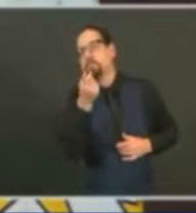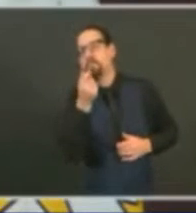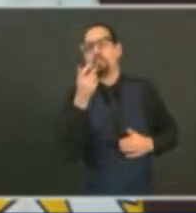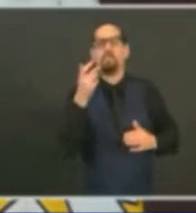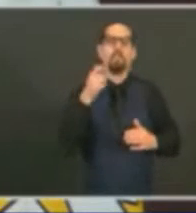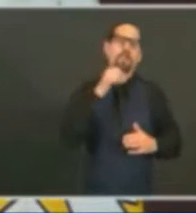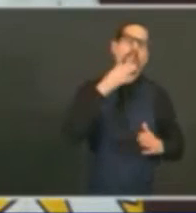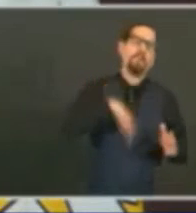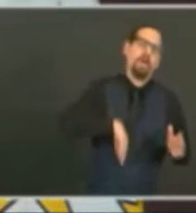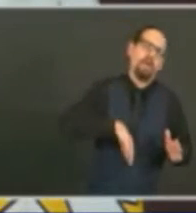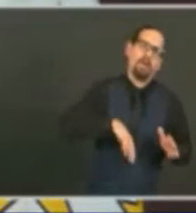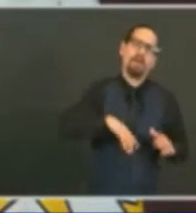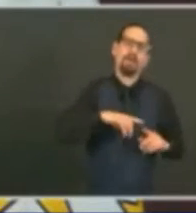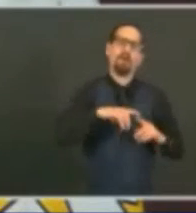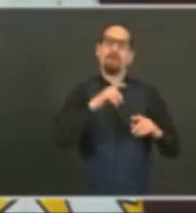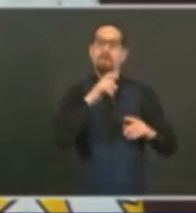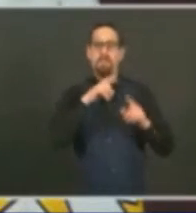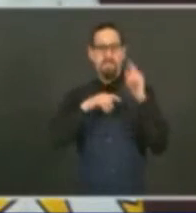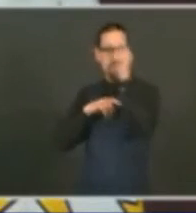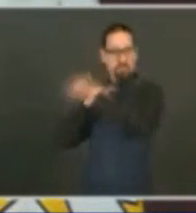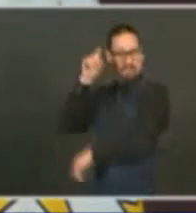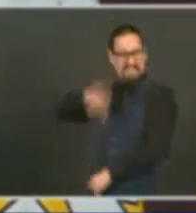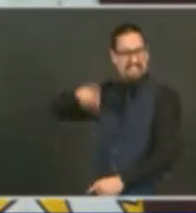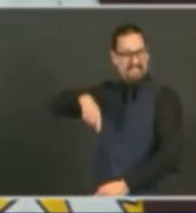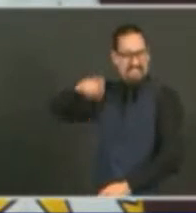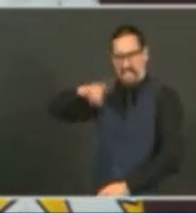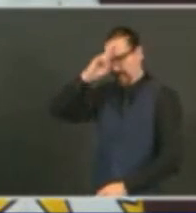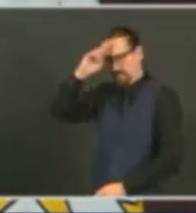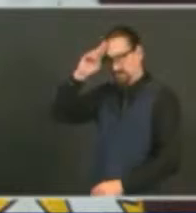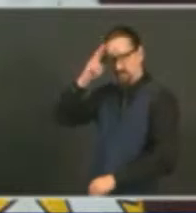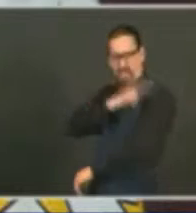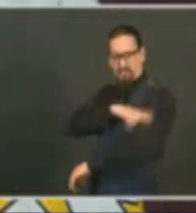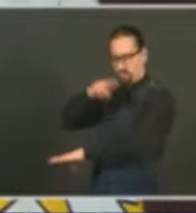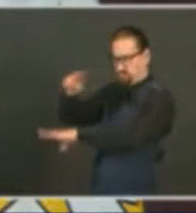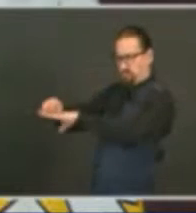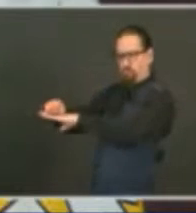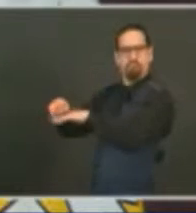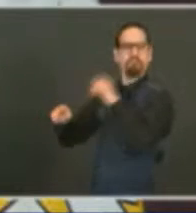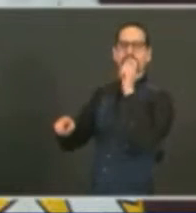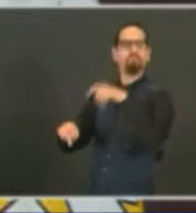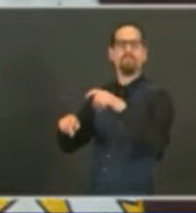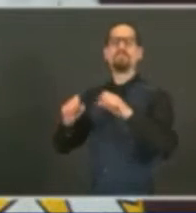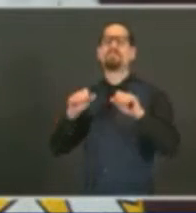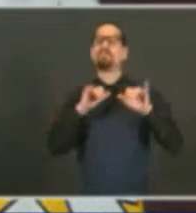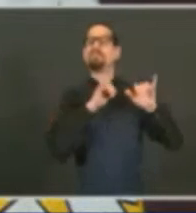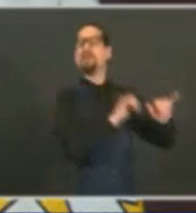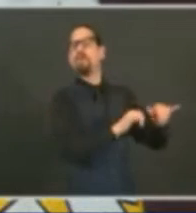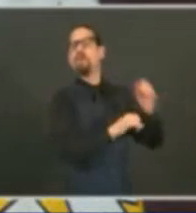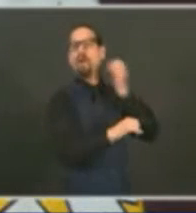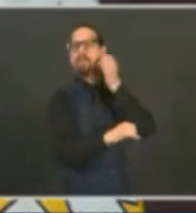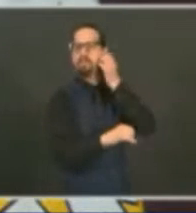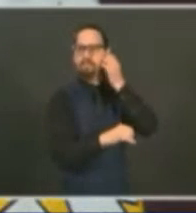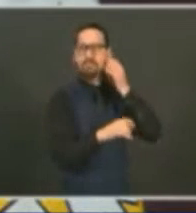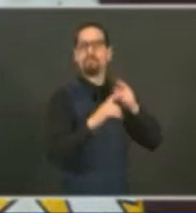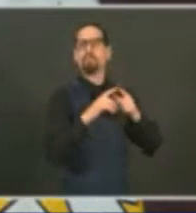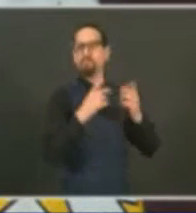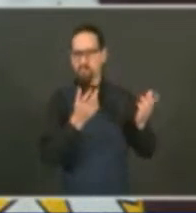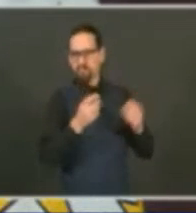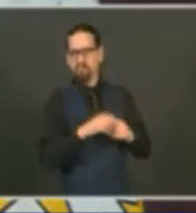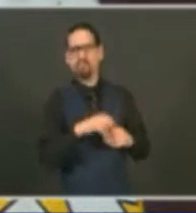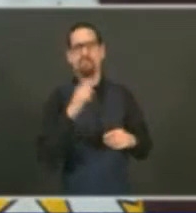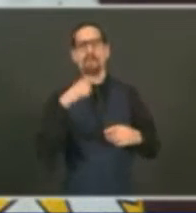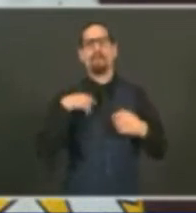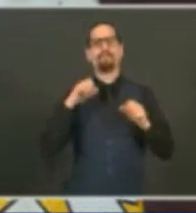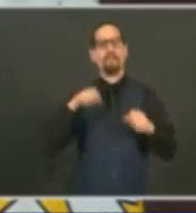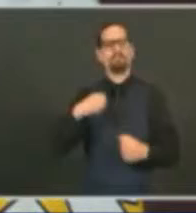been admitted to the hospital, but can benefit from an intravenous infusion treatment that we're referring to